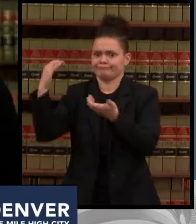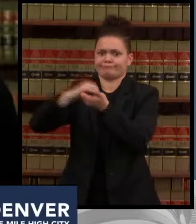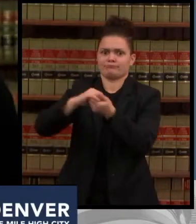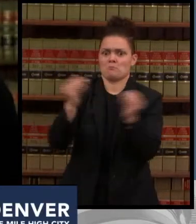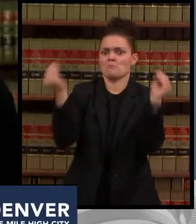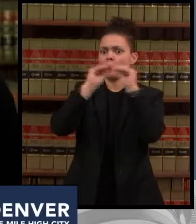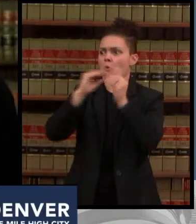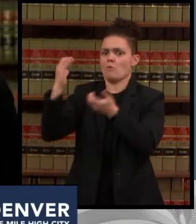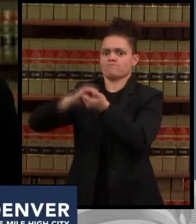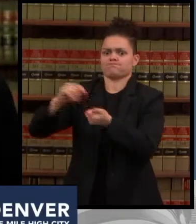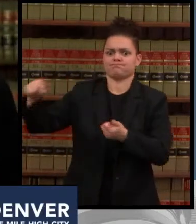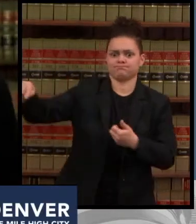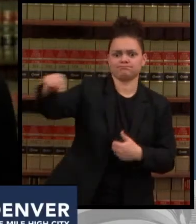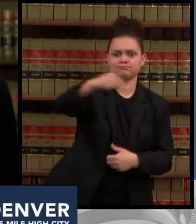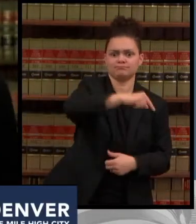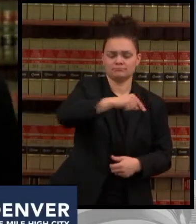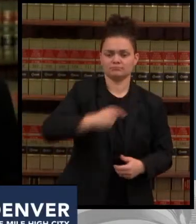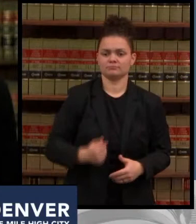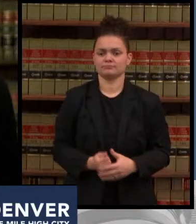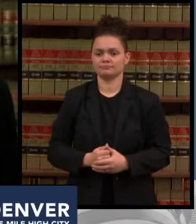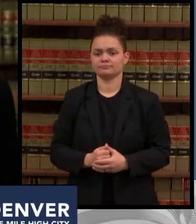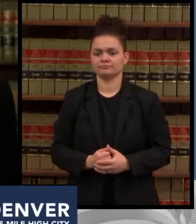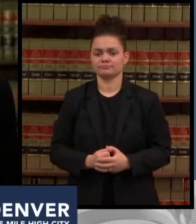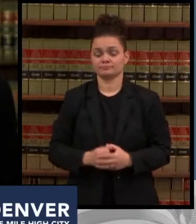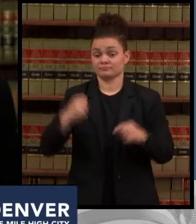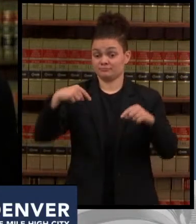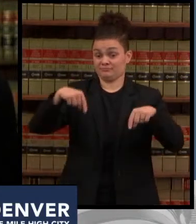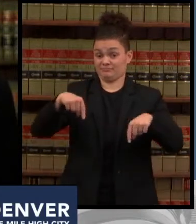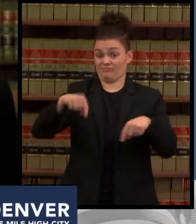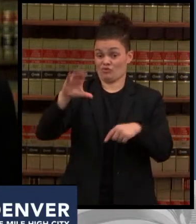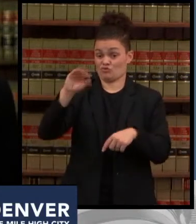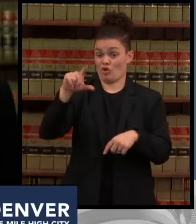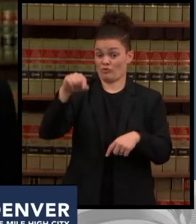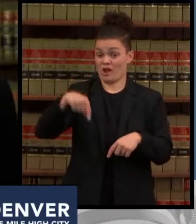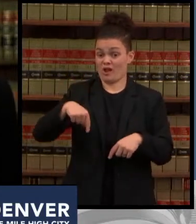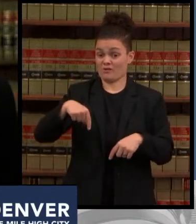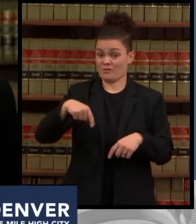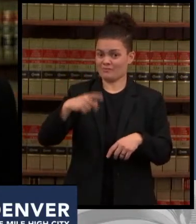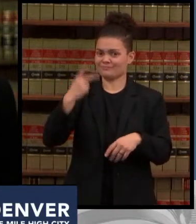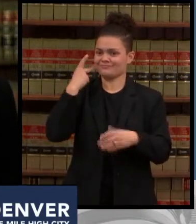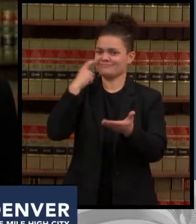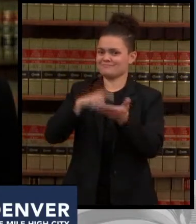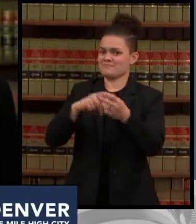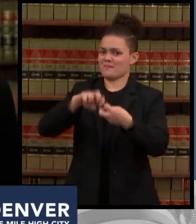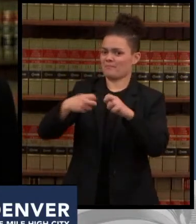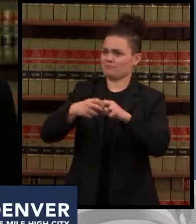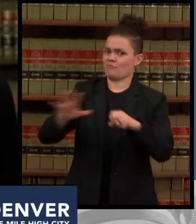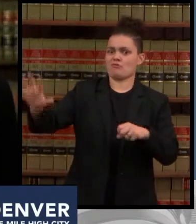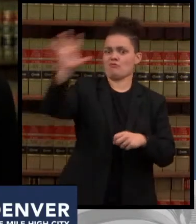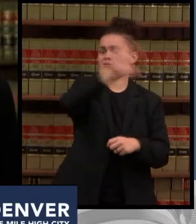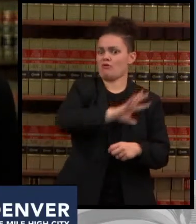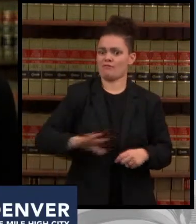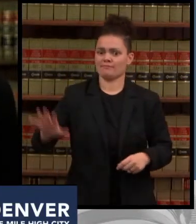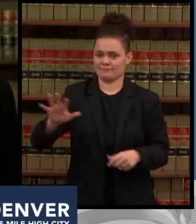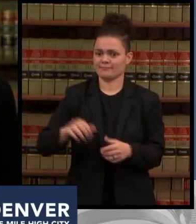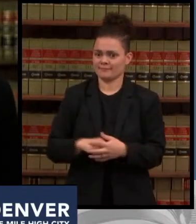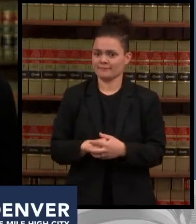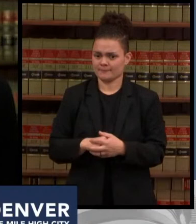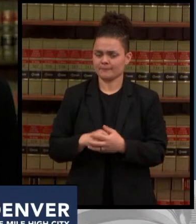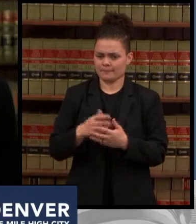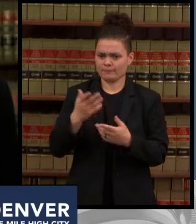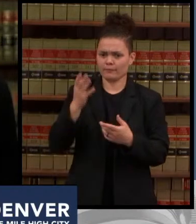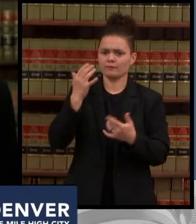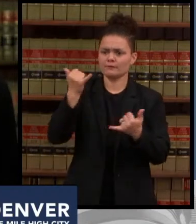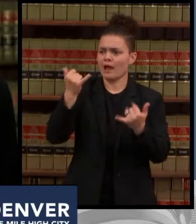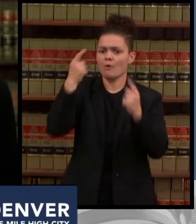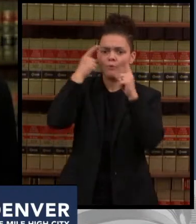that this is a statewide issue, and to the extent that we can take at least a regional approach to address that, we want to do our part. We